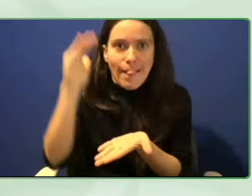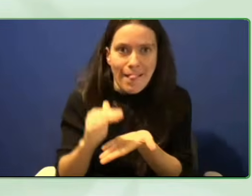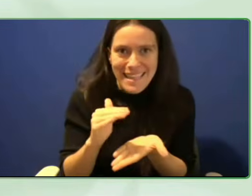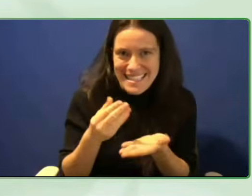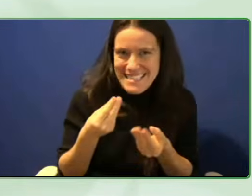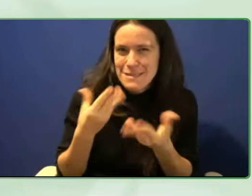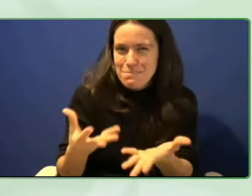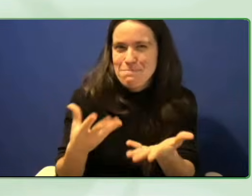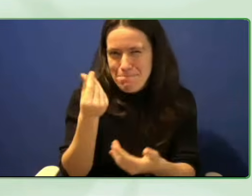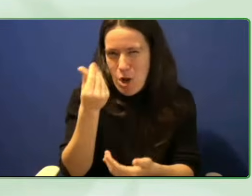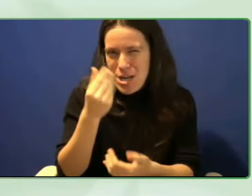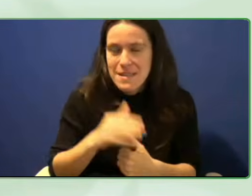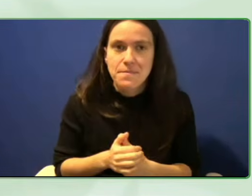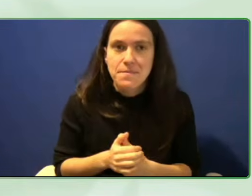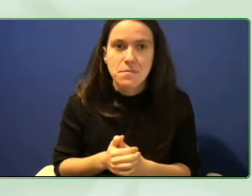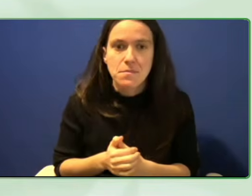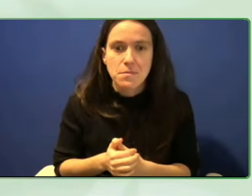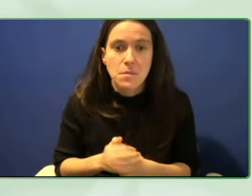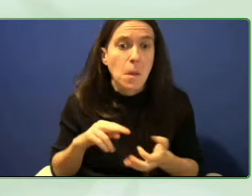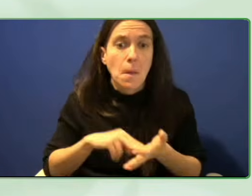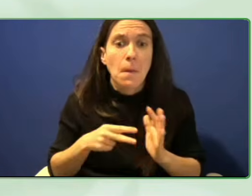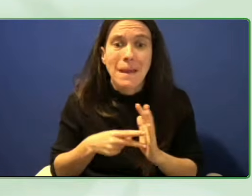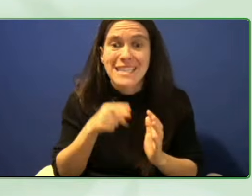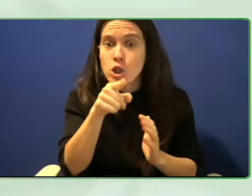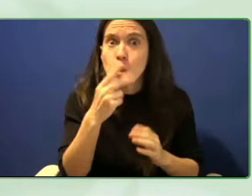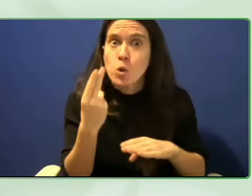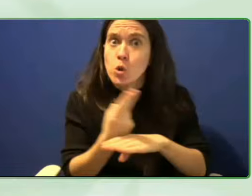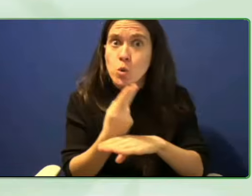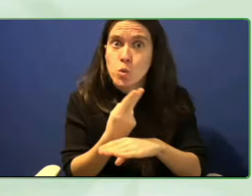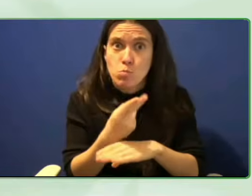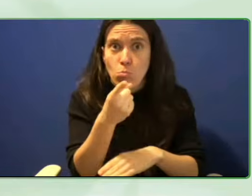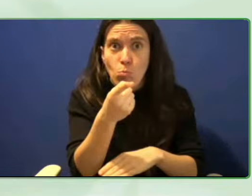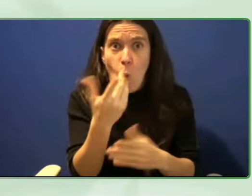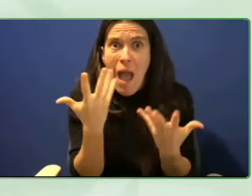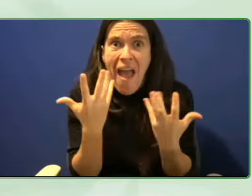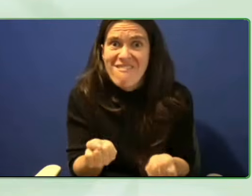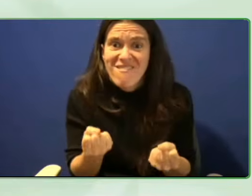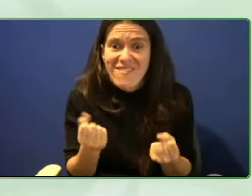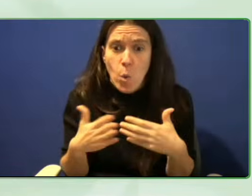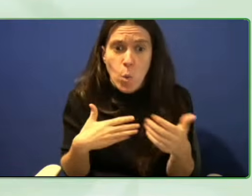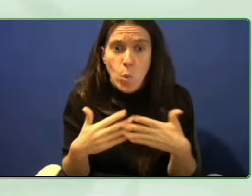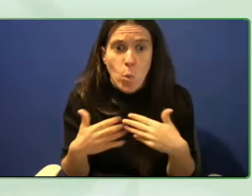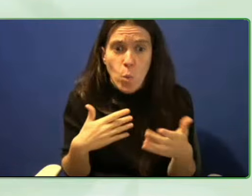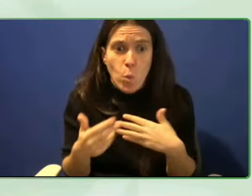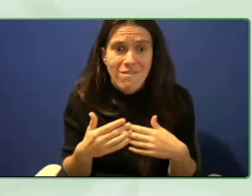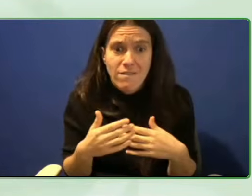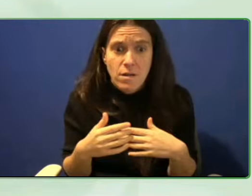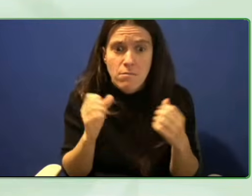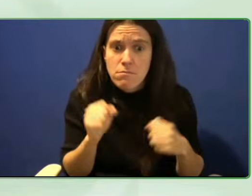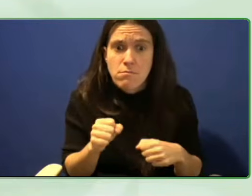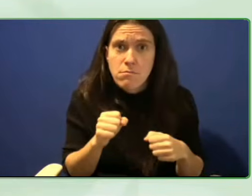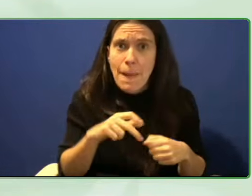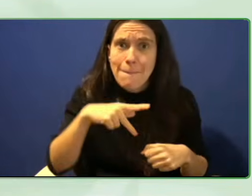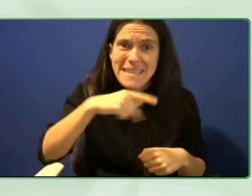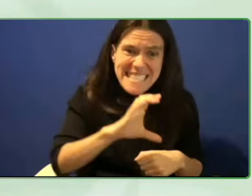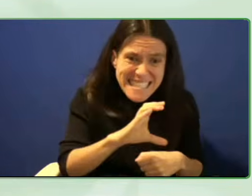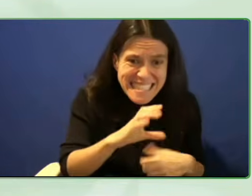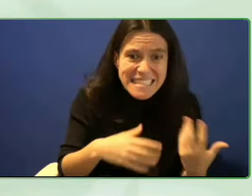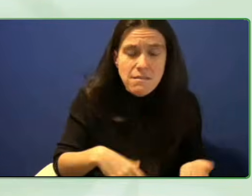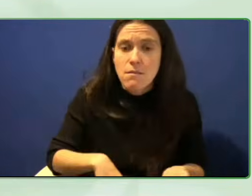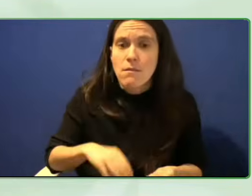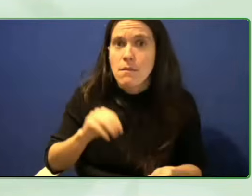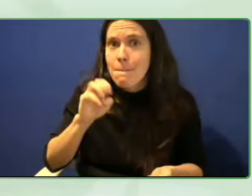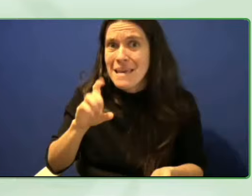So you're only just using whatever you have that you can buy from Curry's, PC World, or Media Markt, your